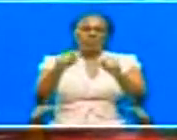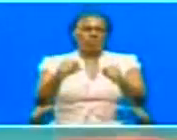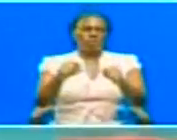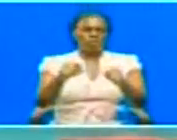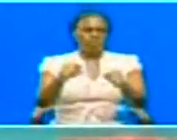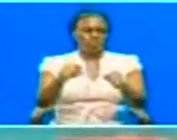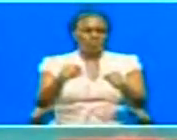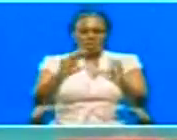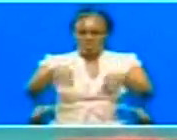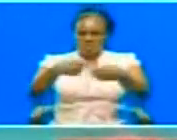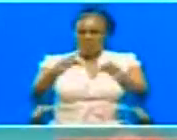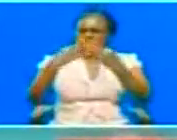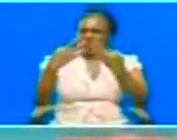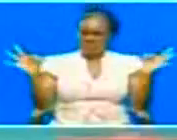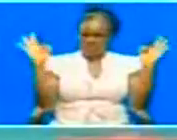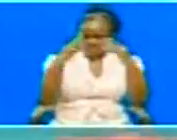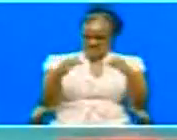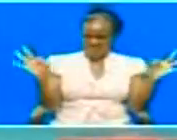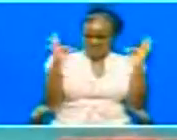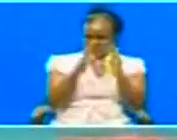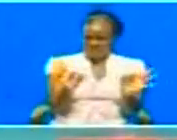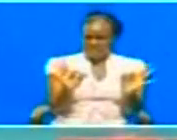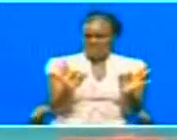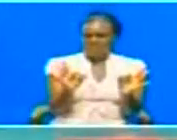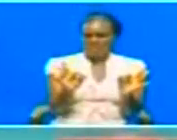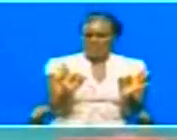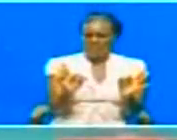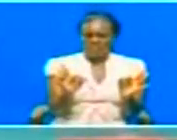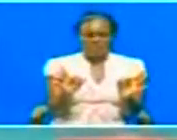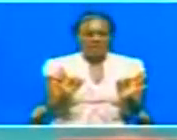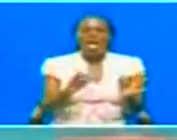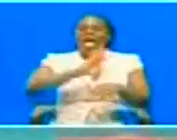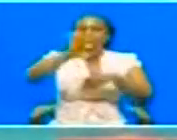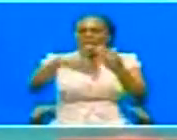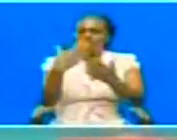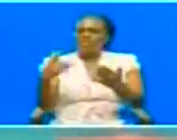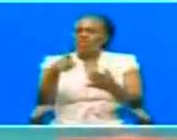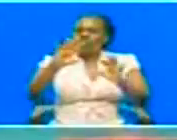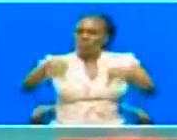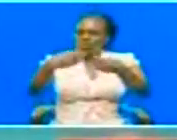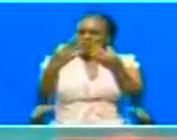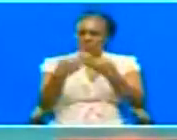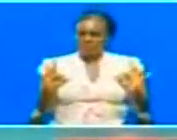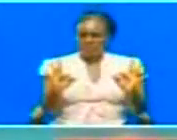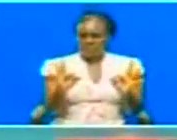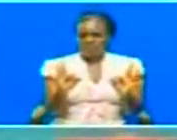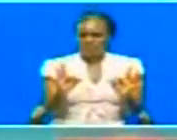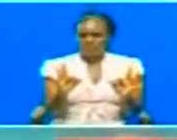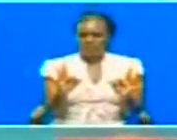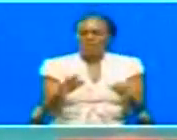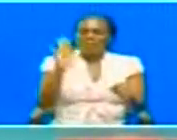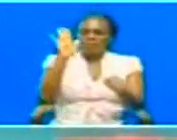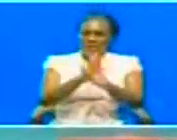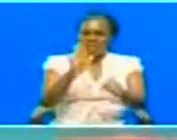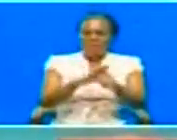you know, you're giving free IE, whatever examination, your free glasses, free everything almost. I think you know the. A lot of